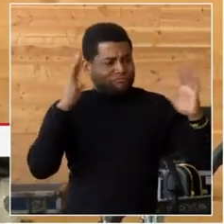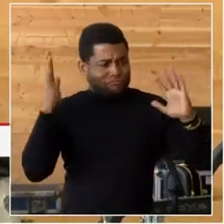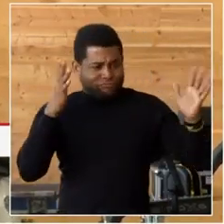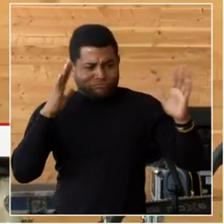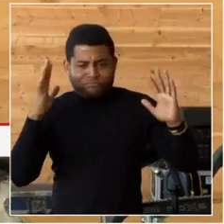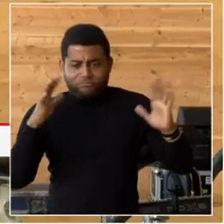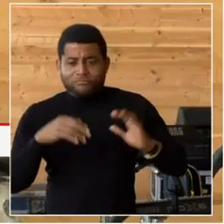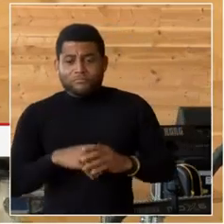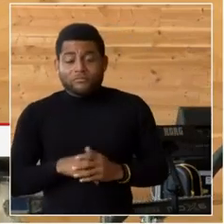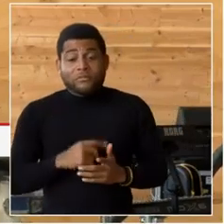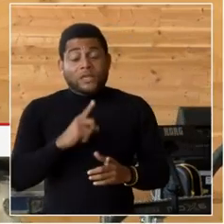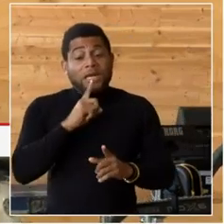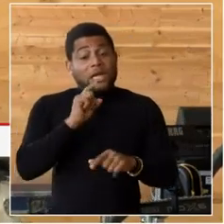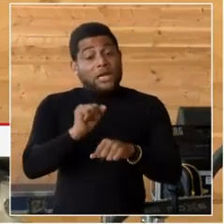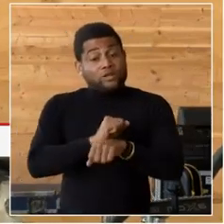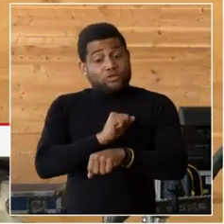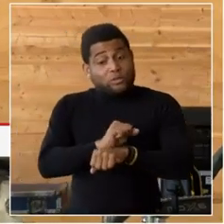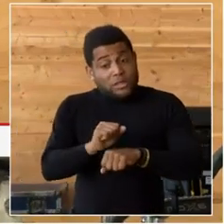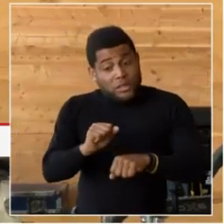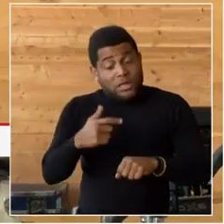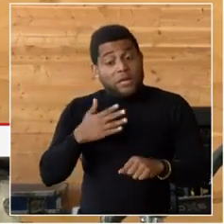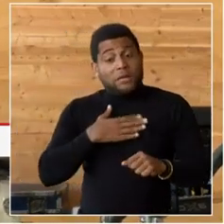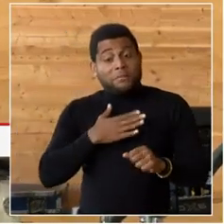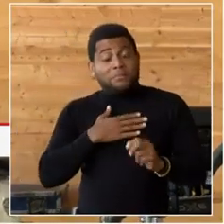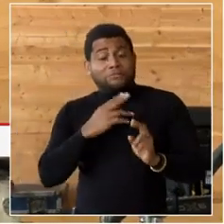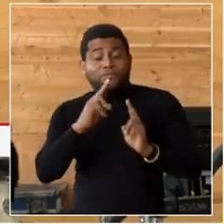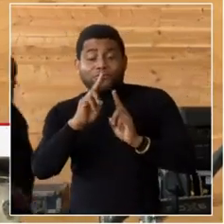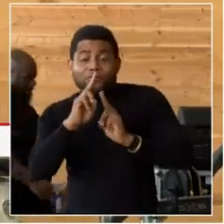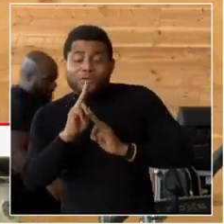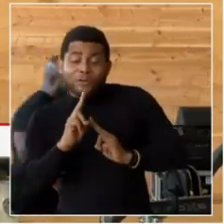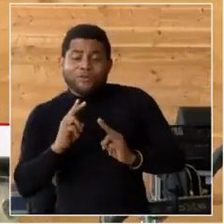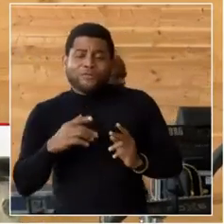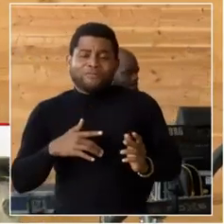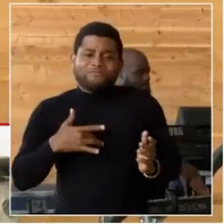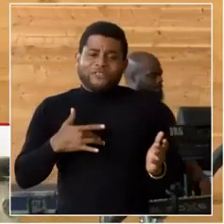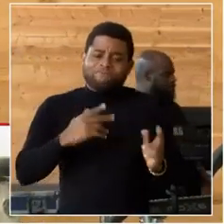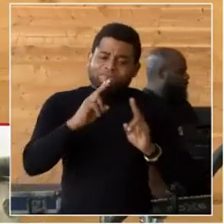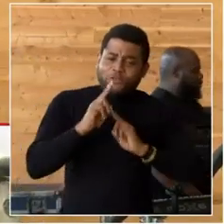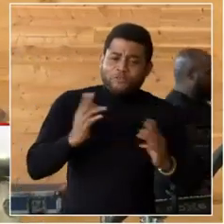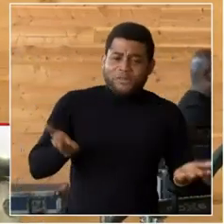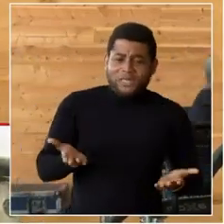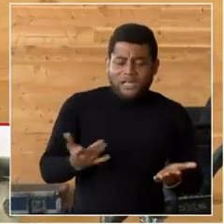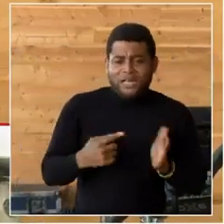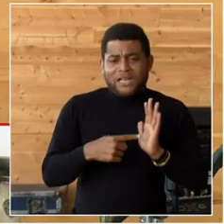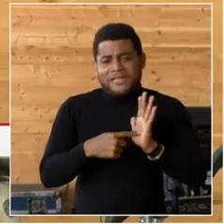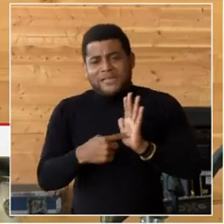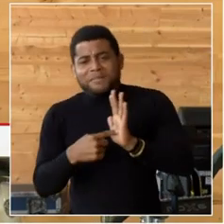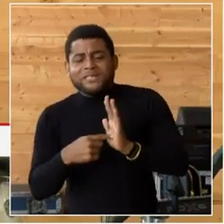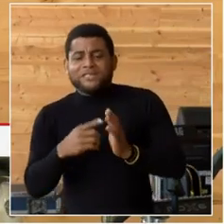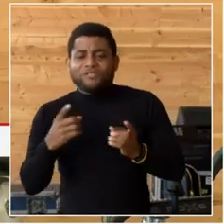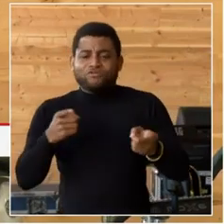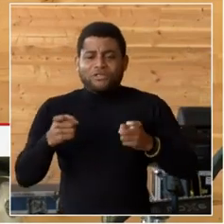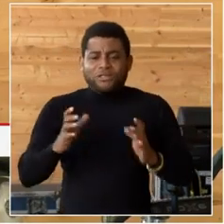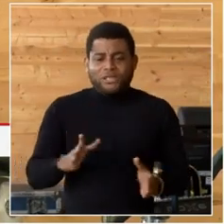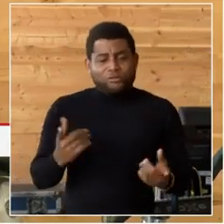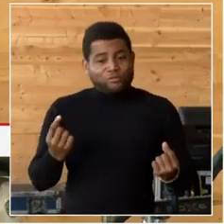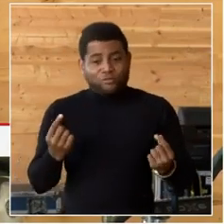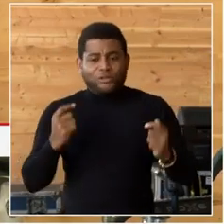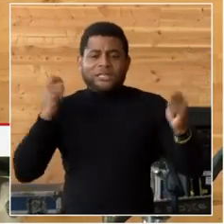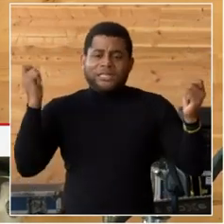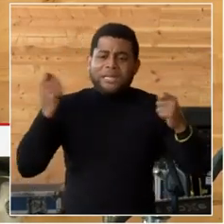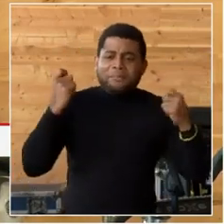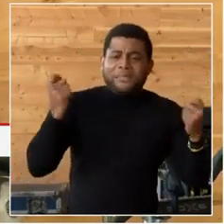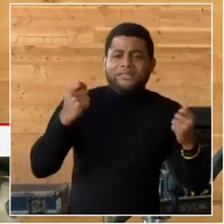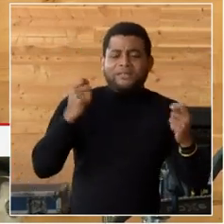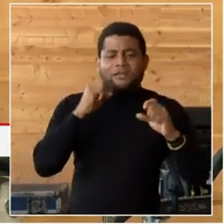is truly my honor to be here in representing the Director to celebrate the